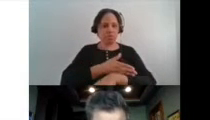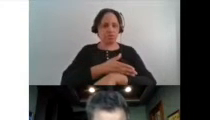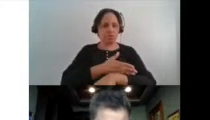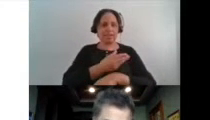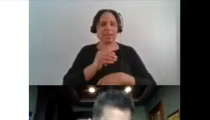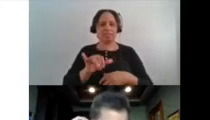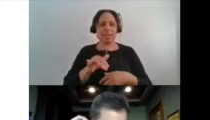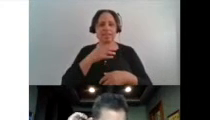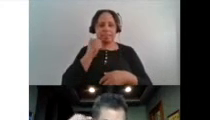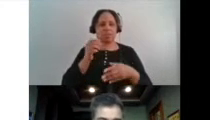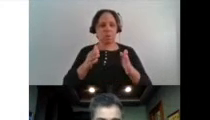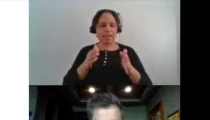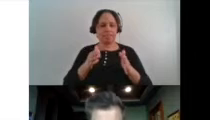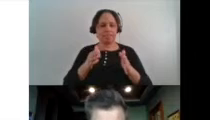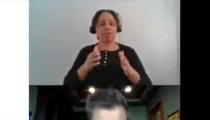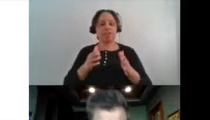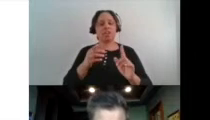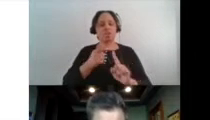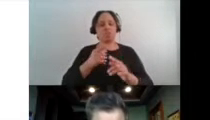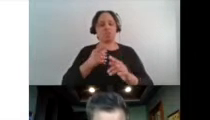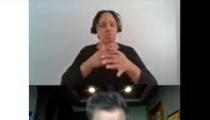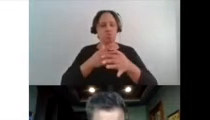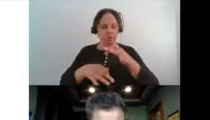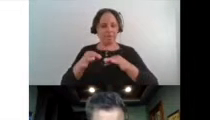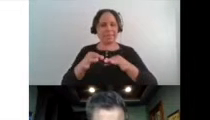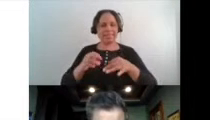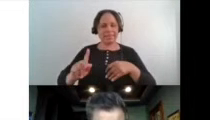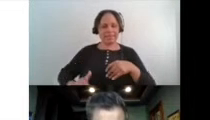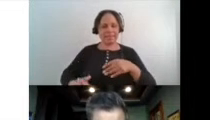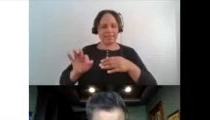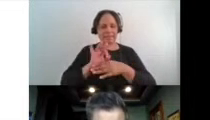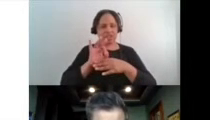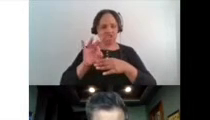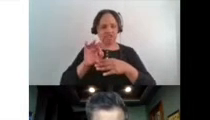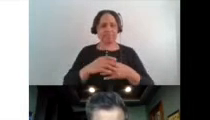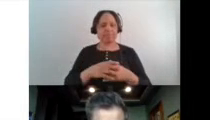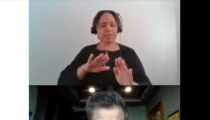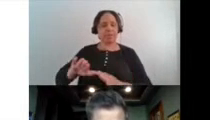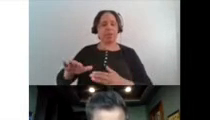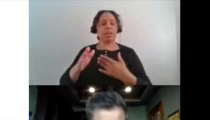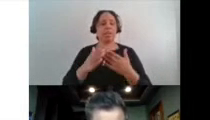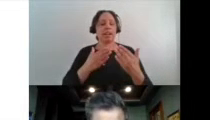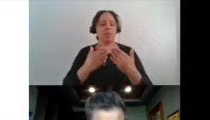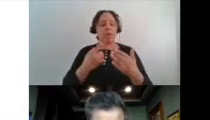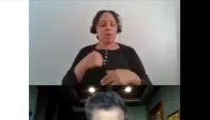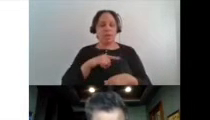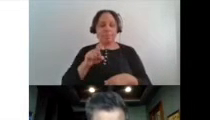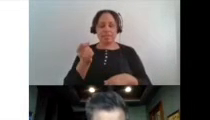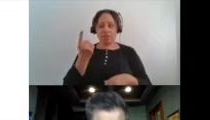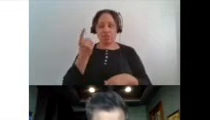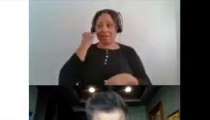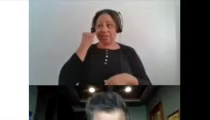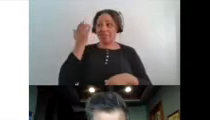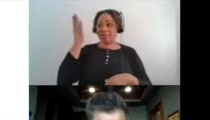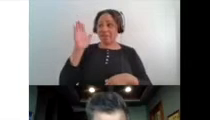function. So in summary, we must come to the with this understanding that if God has given us the